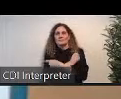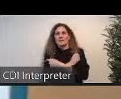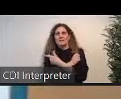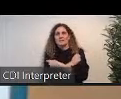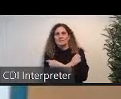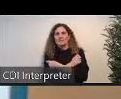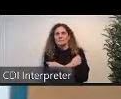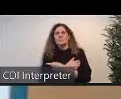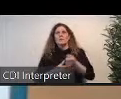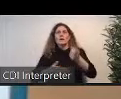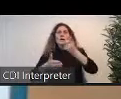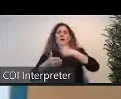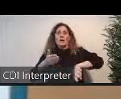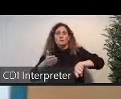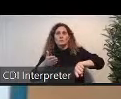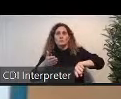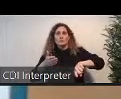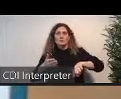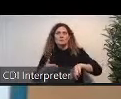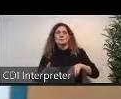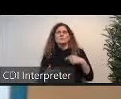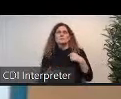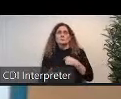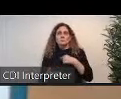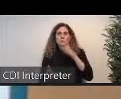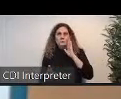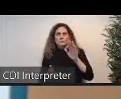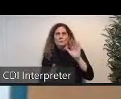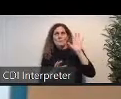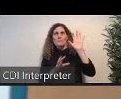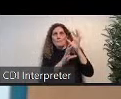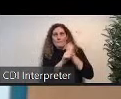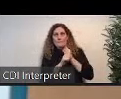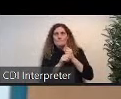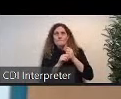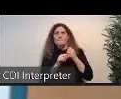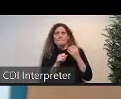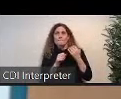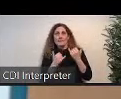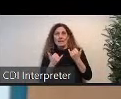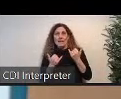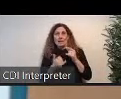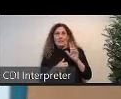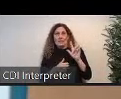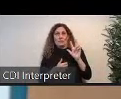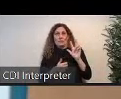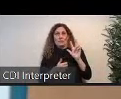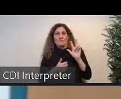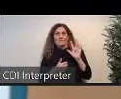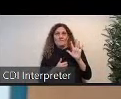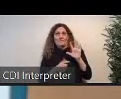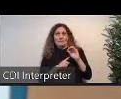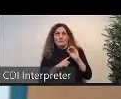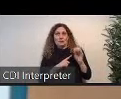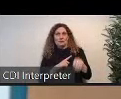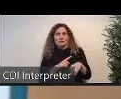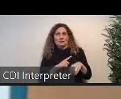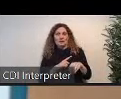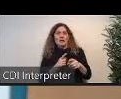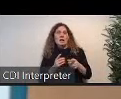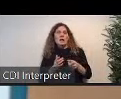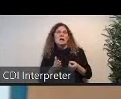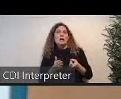We are expecting for next week 45% of our requested doses to local health departments. And this in